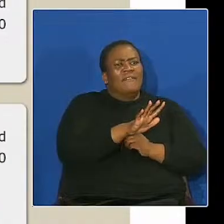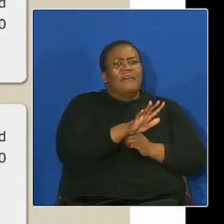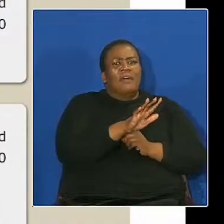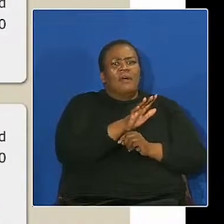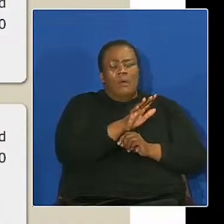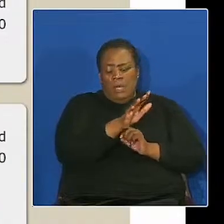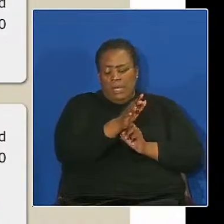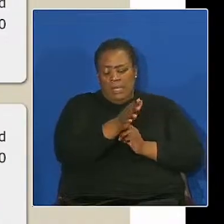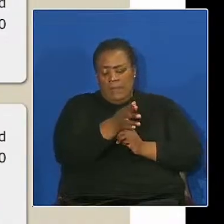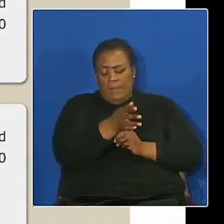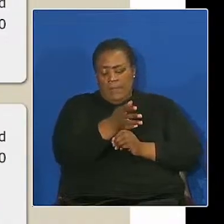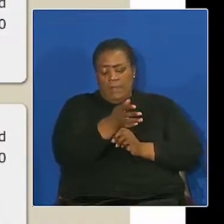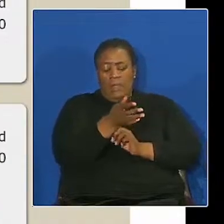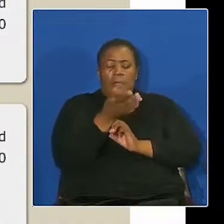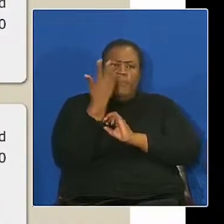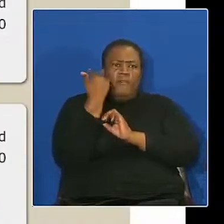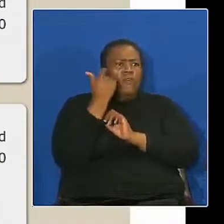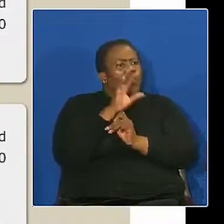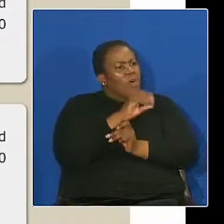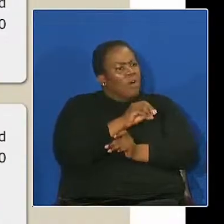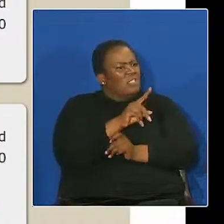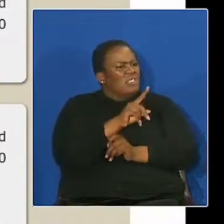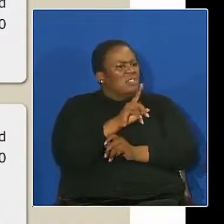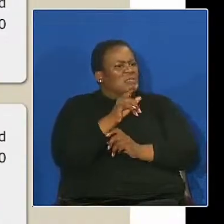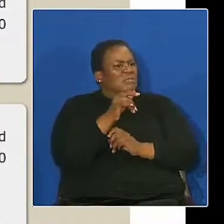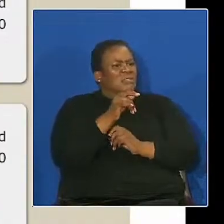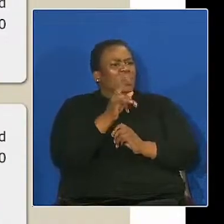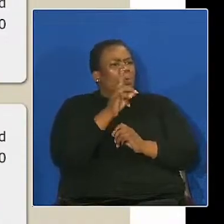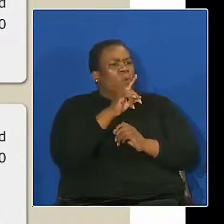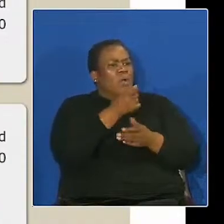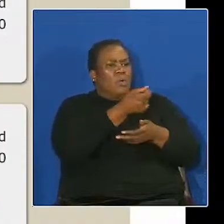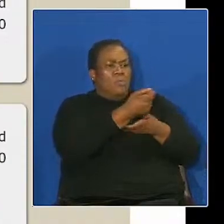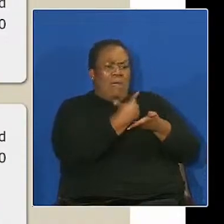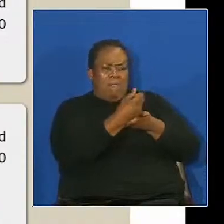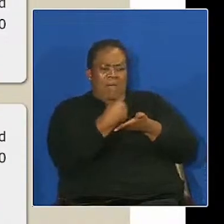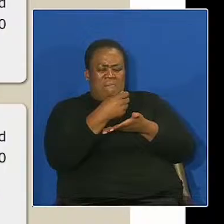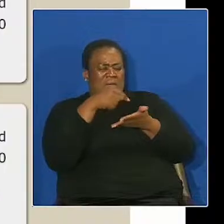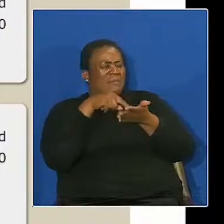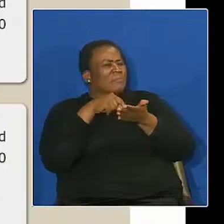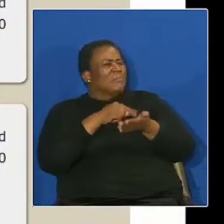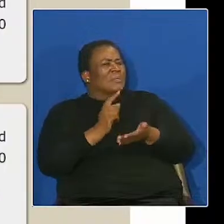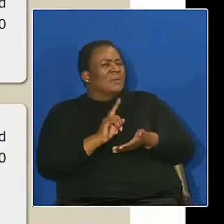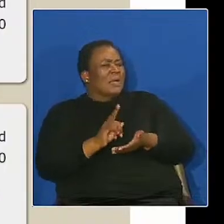me? Even now, after receiving this lecture,